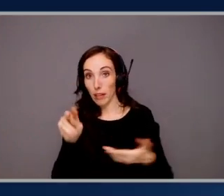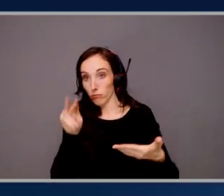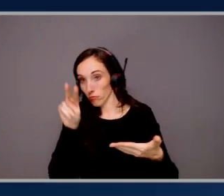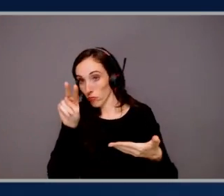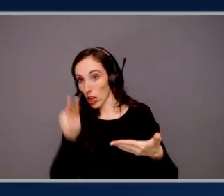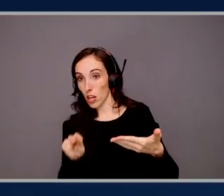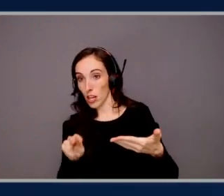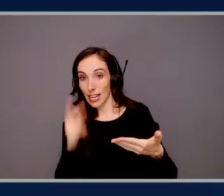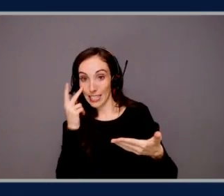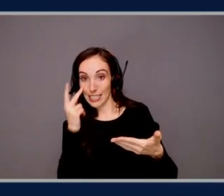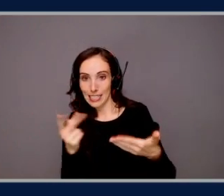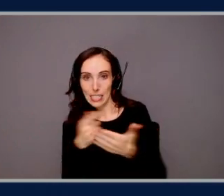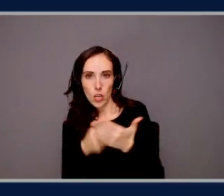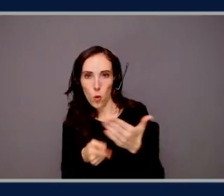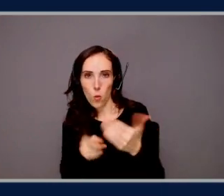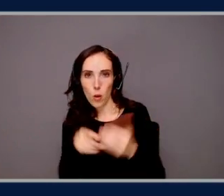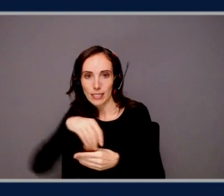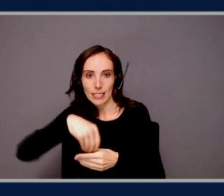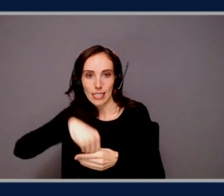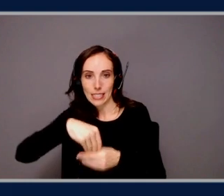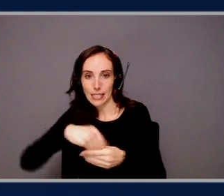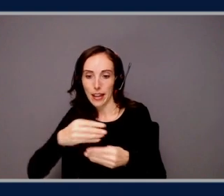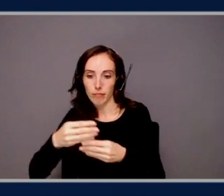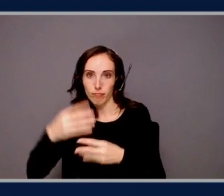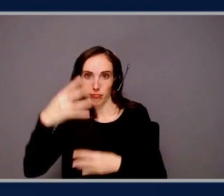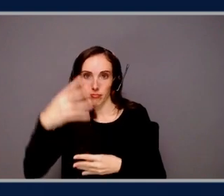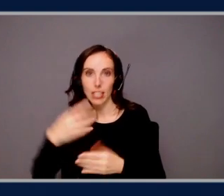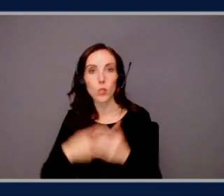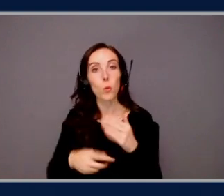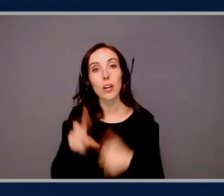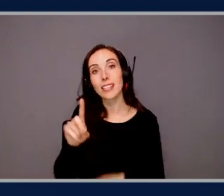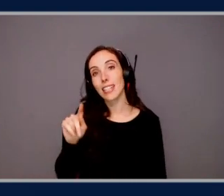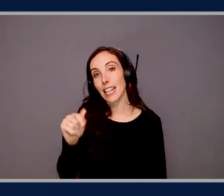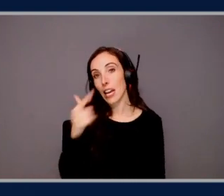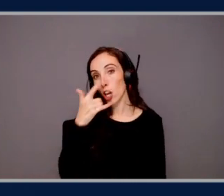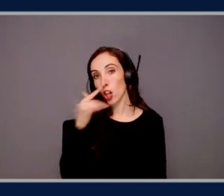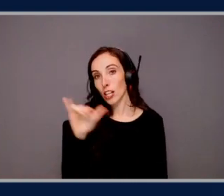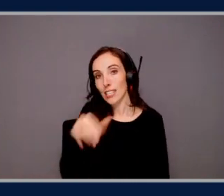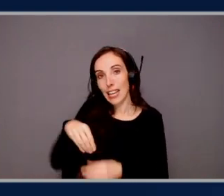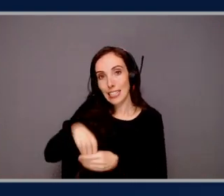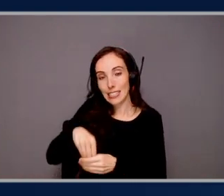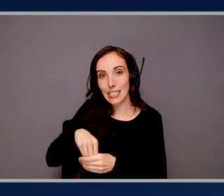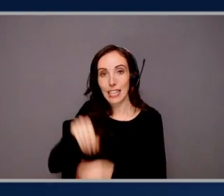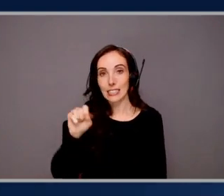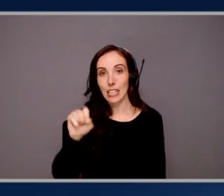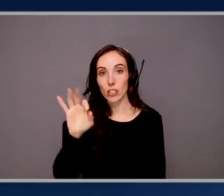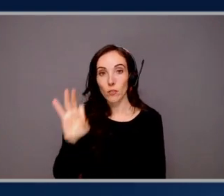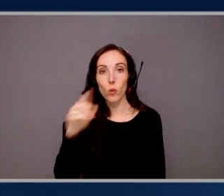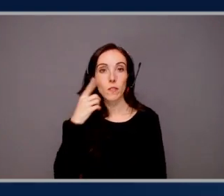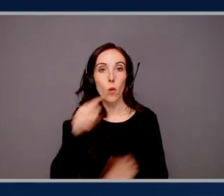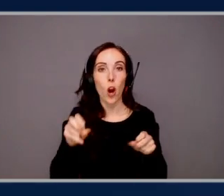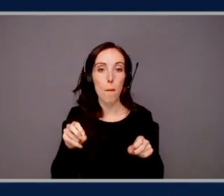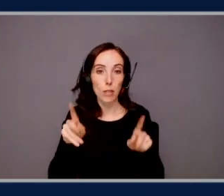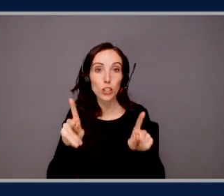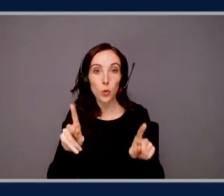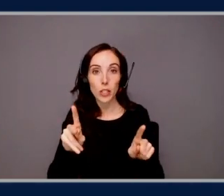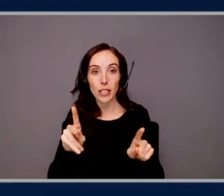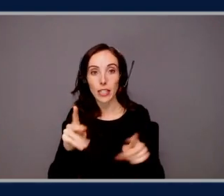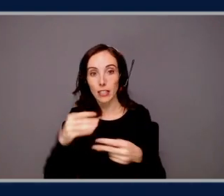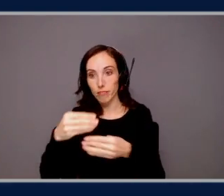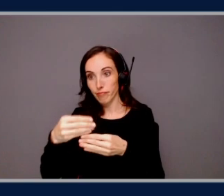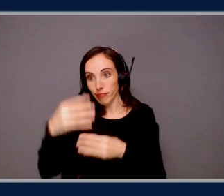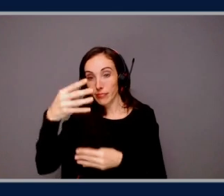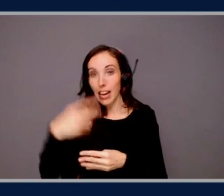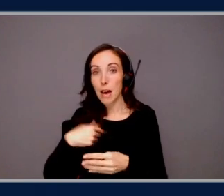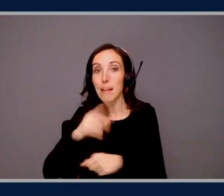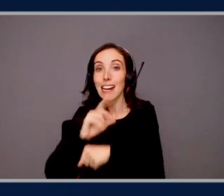can see what's inside. This is what the data looks like in Salesforce for an opportunity. This is what is inside that opportunity. I'm actually